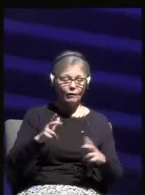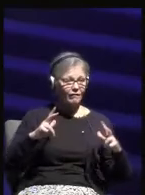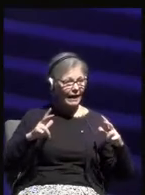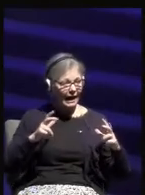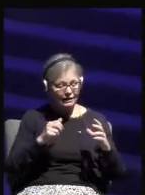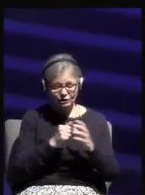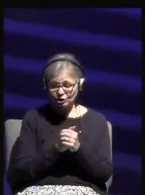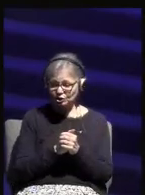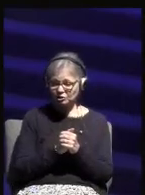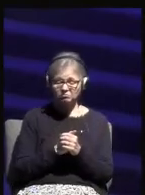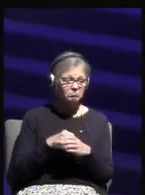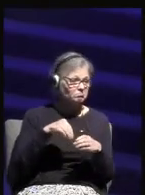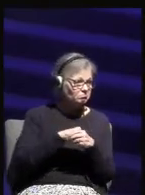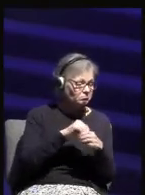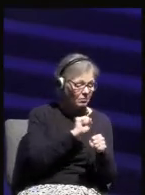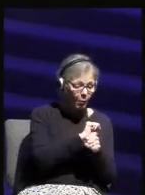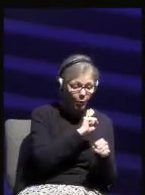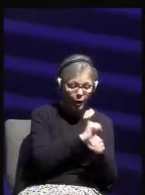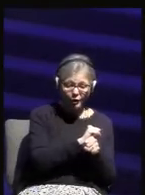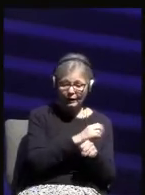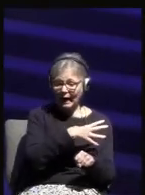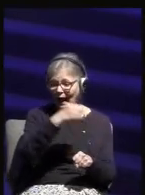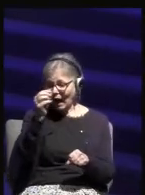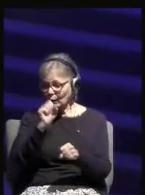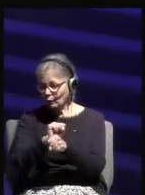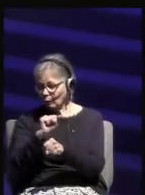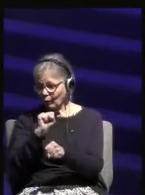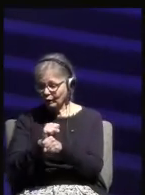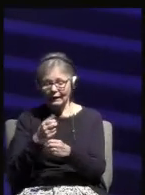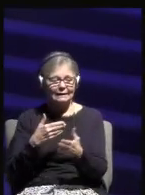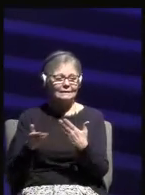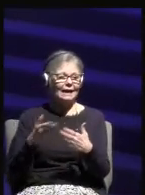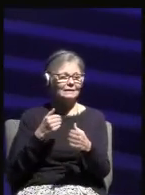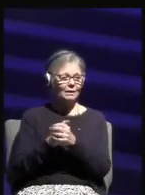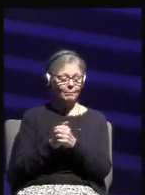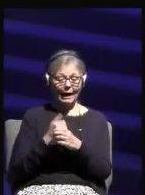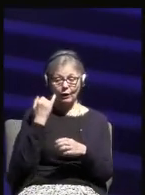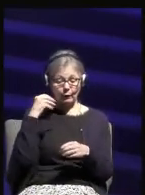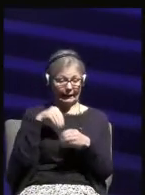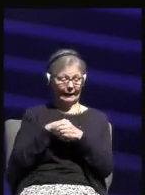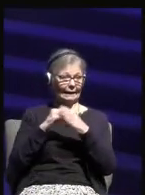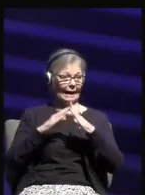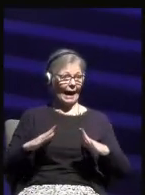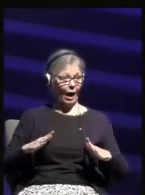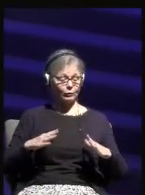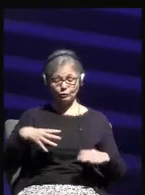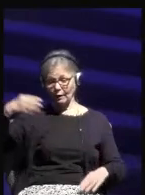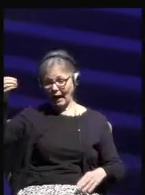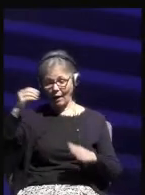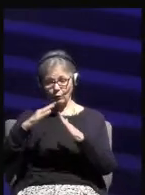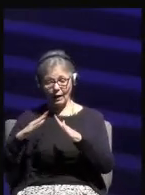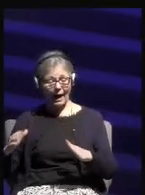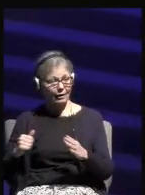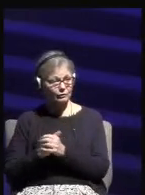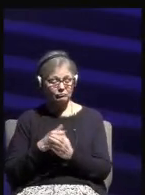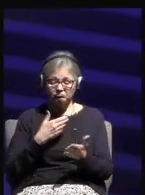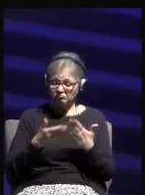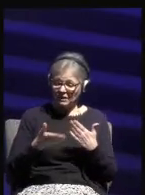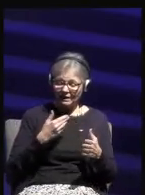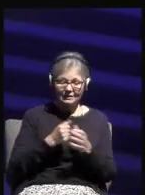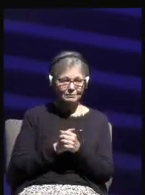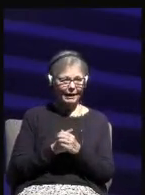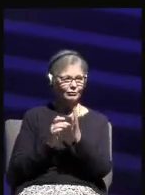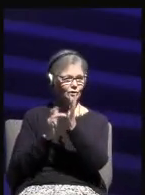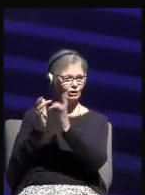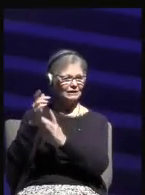vacation, if you're in work, out of work. It doesn't matter if you're in your house or out of your house. It doesn't matter.